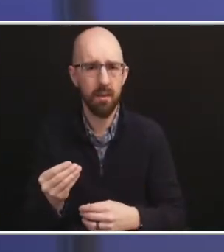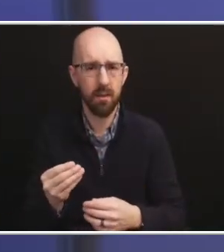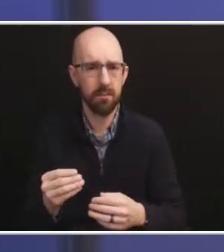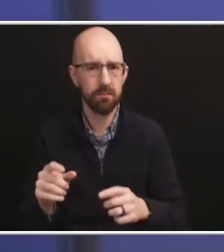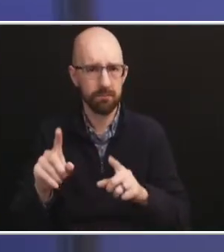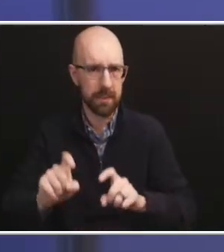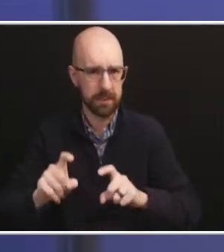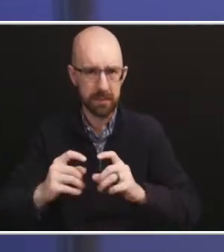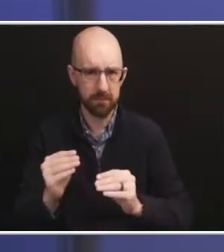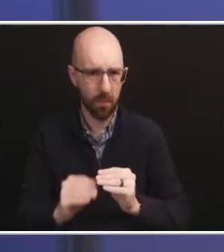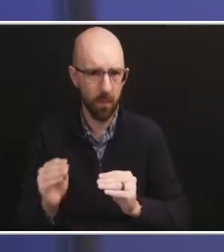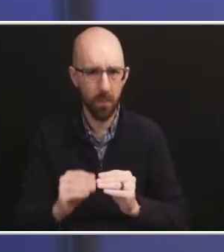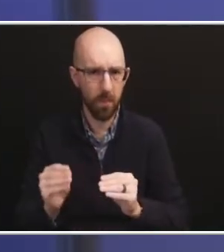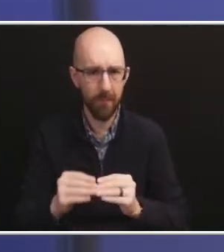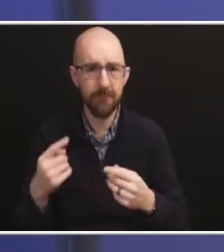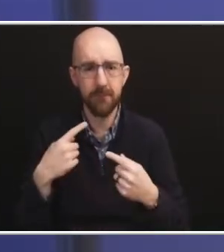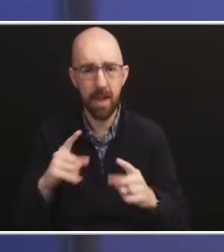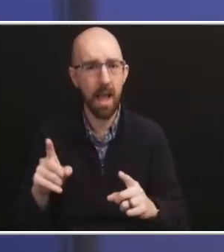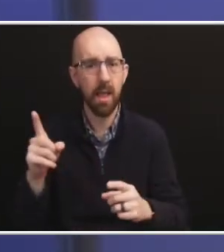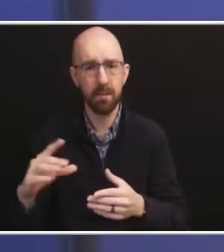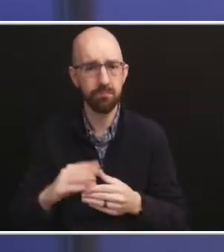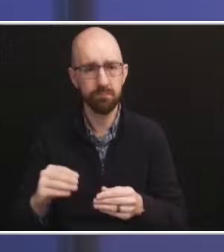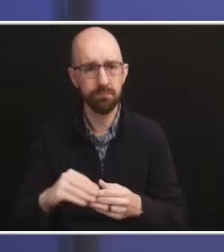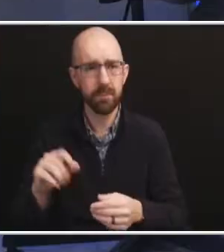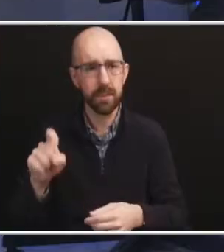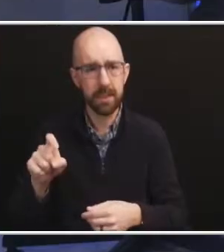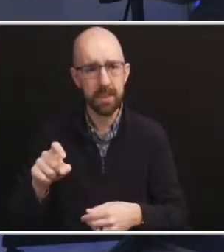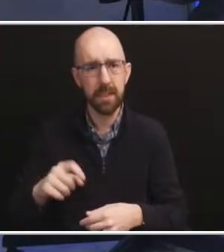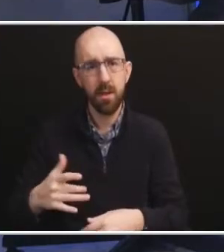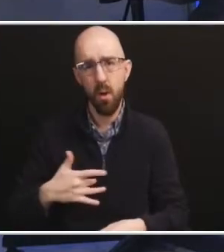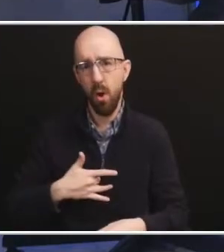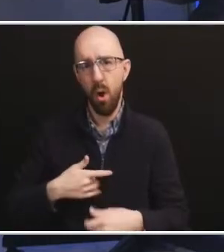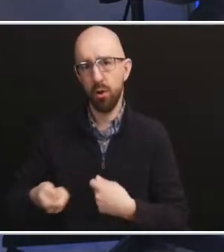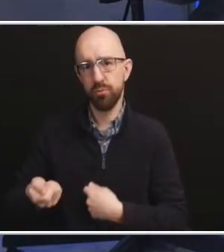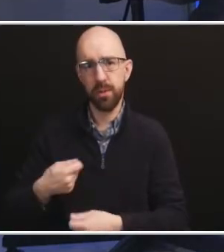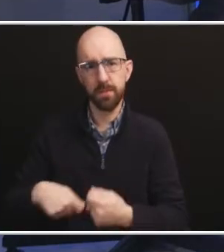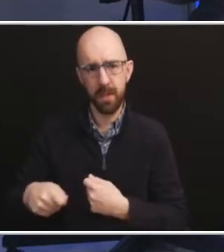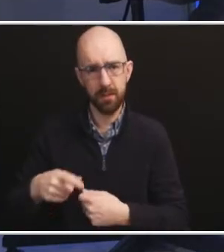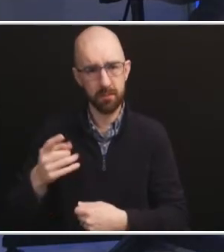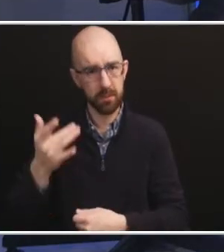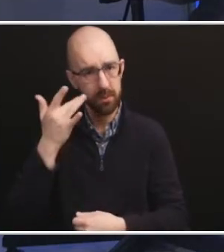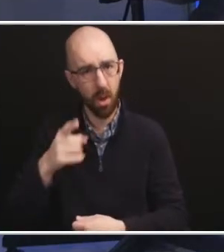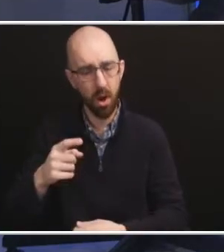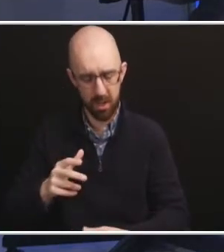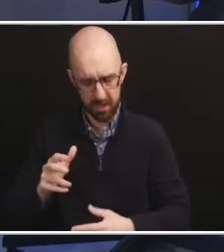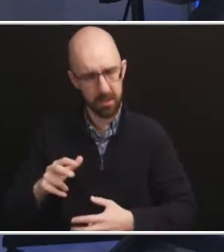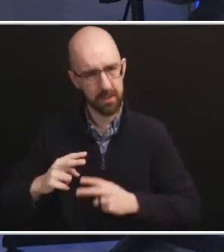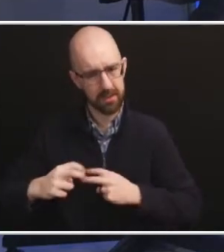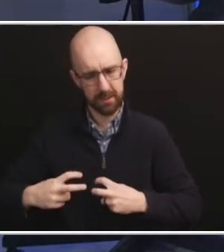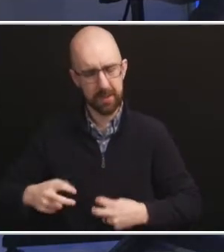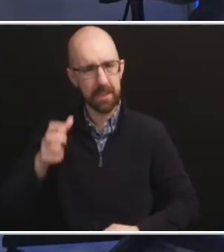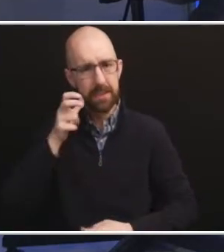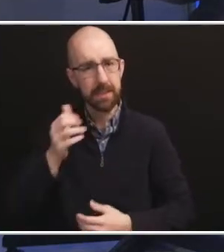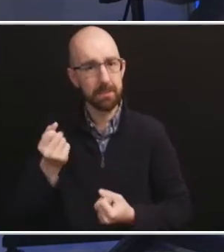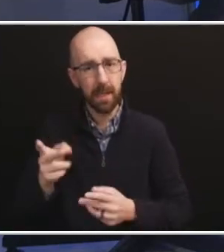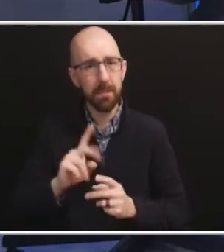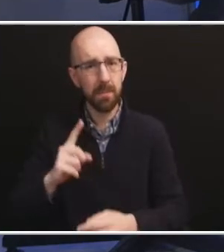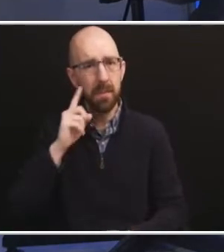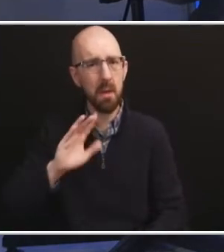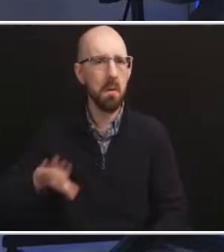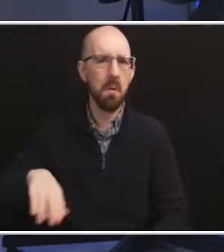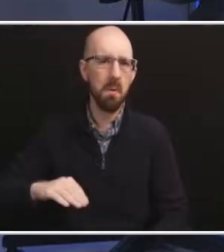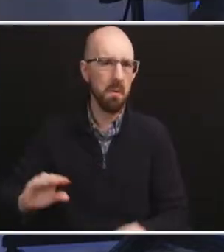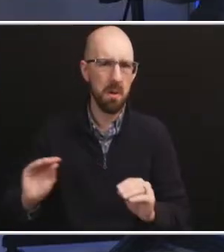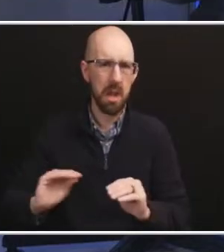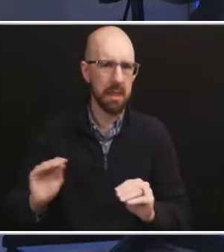and finally they said I needed a heart transplant. But smart that you were listening to your body, because a lot of people would have just thought maybe there was just Yeah. something going on, it would have gone